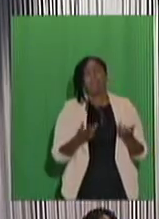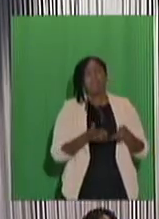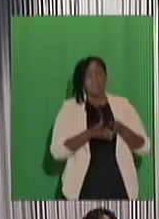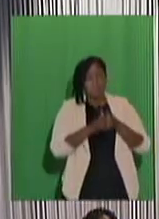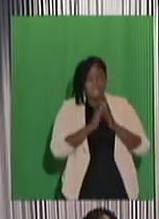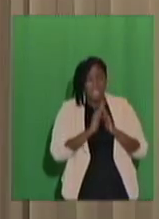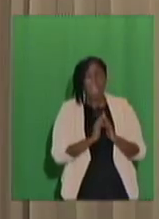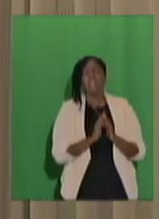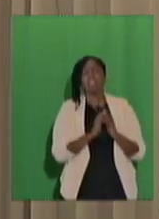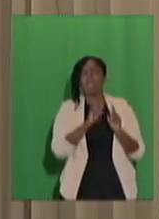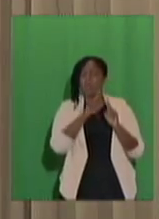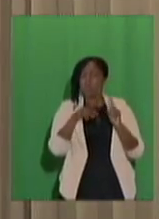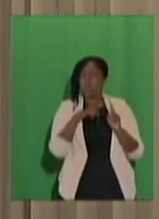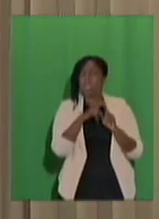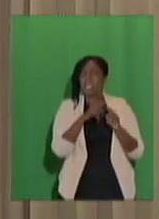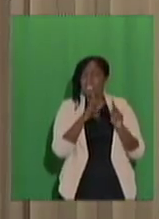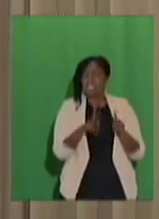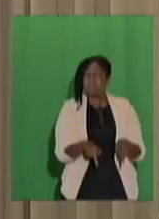reported symptoms?